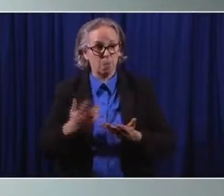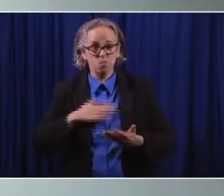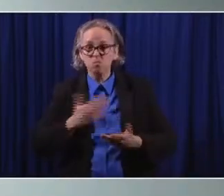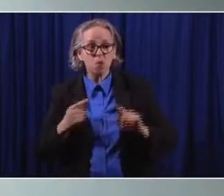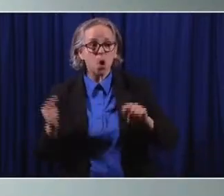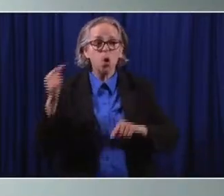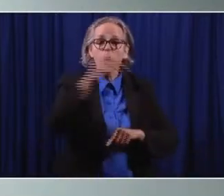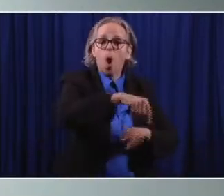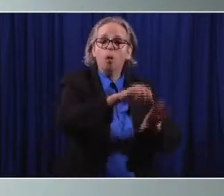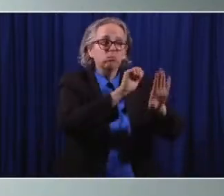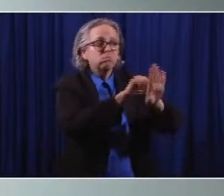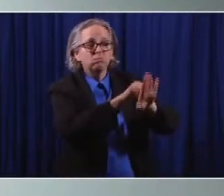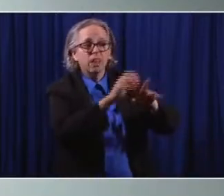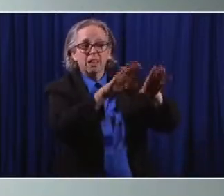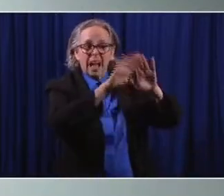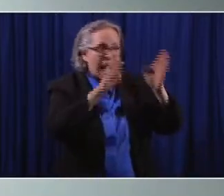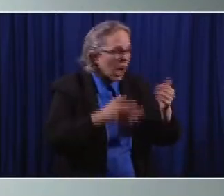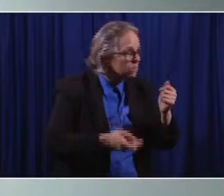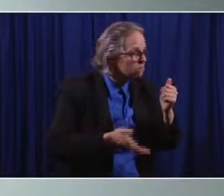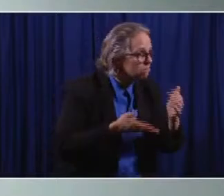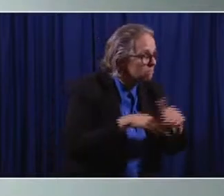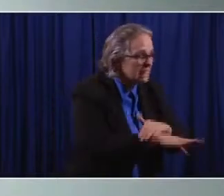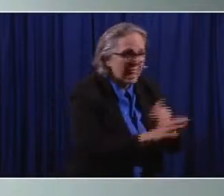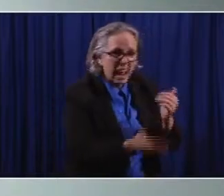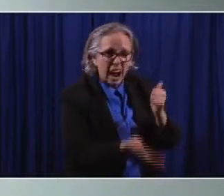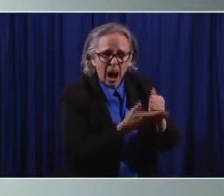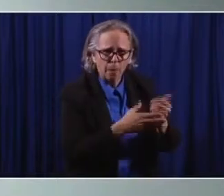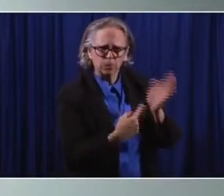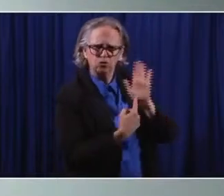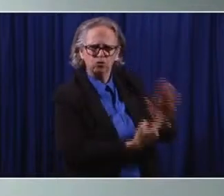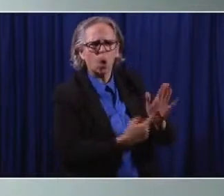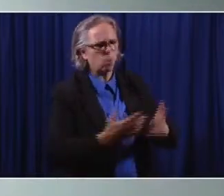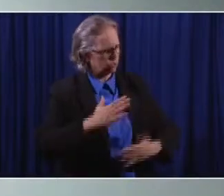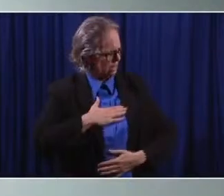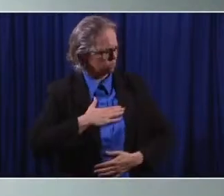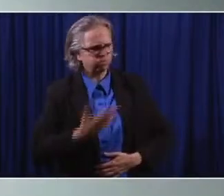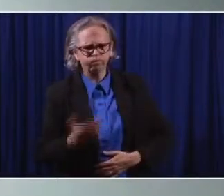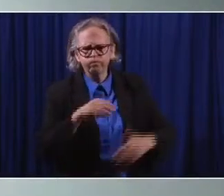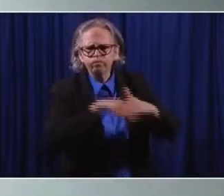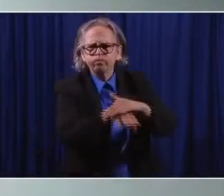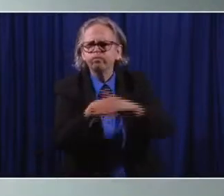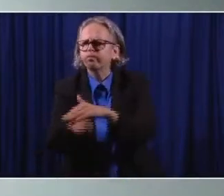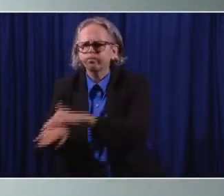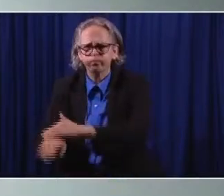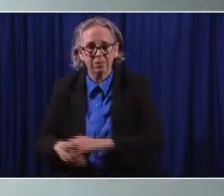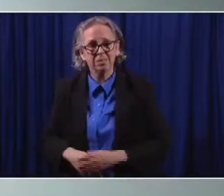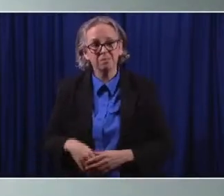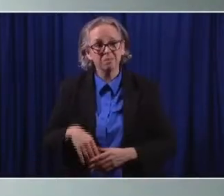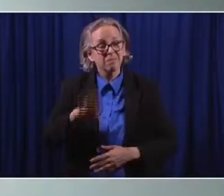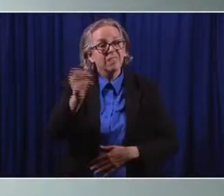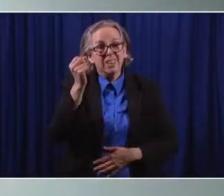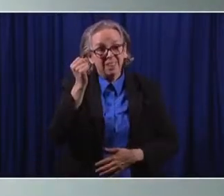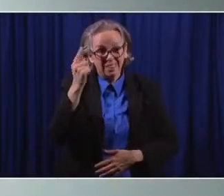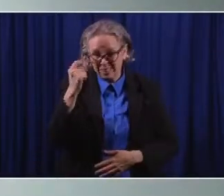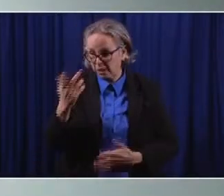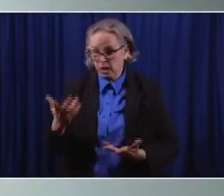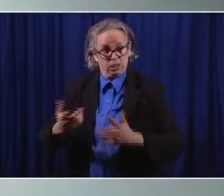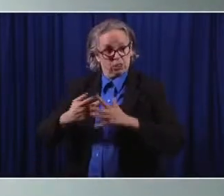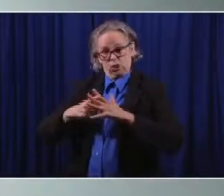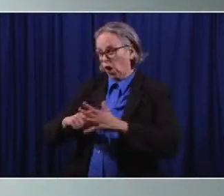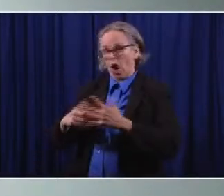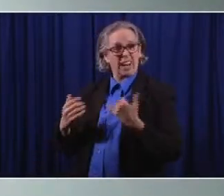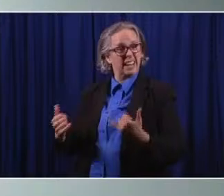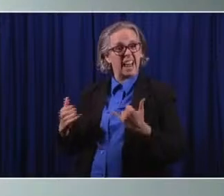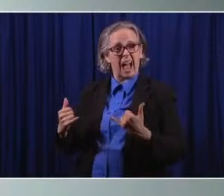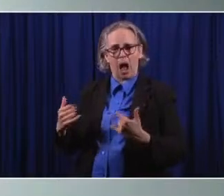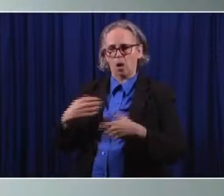or making sure that they're logging in, we're doing those things as well. But we are actually trying to start remote tutoring